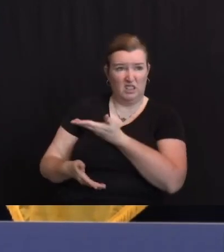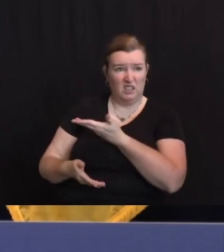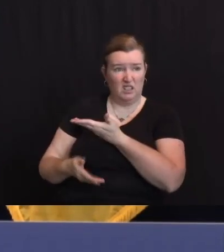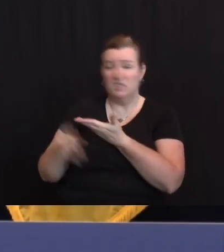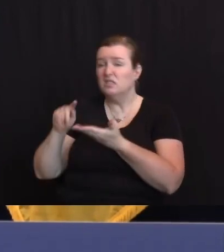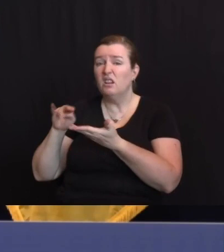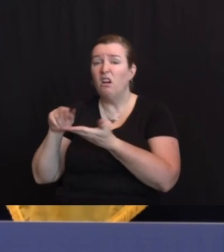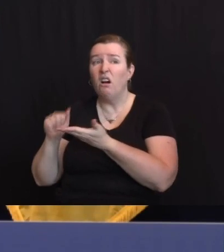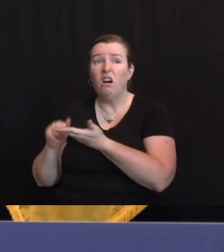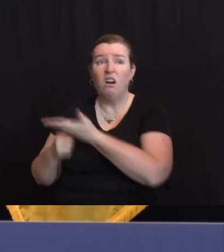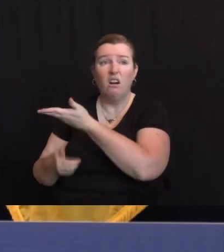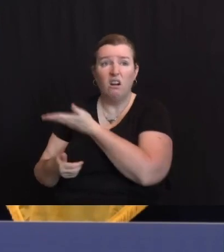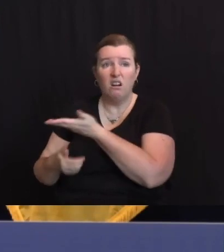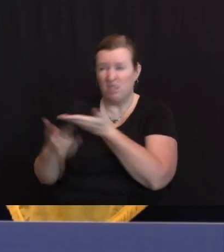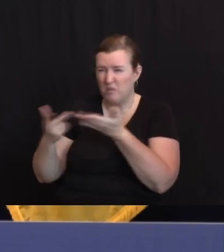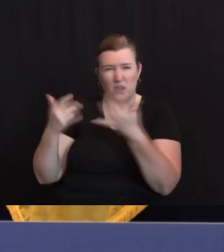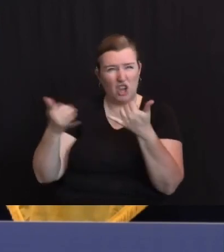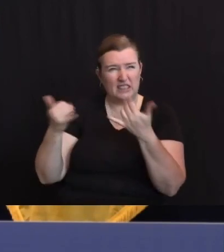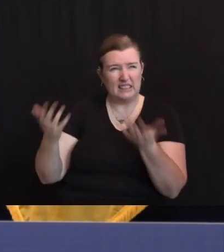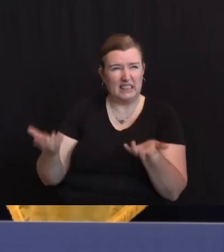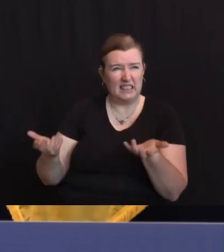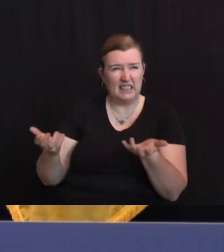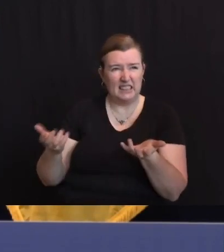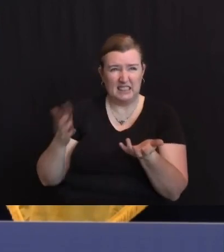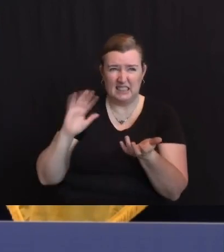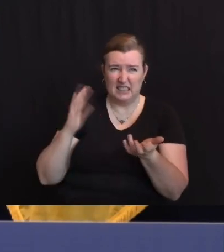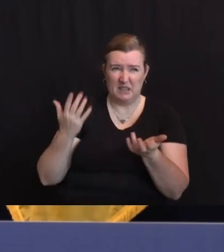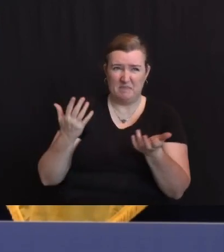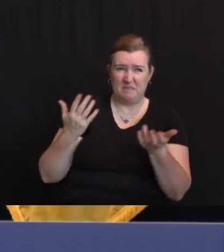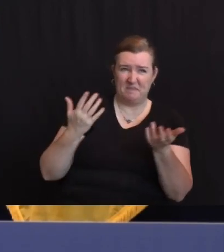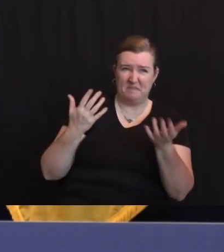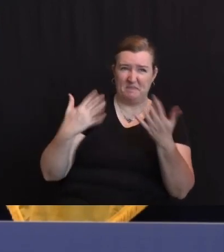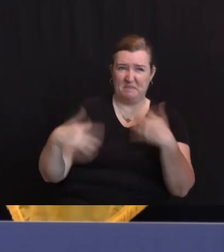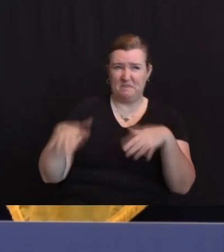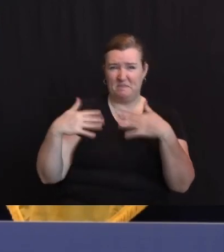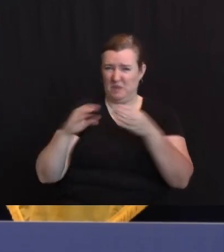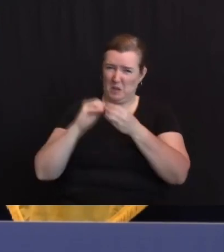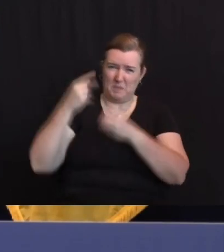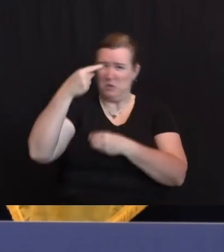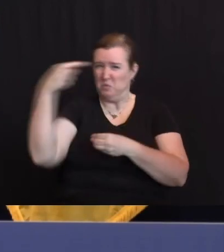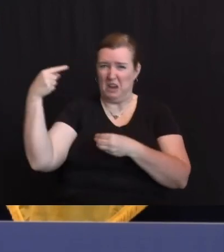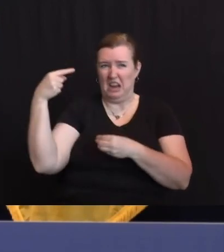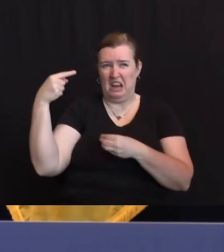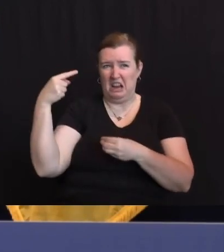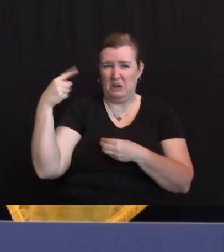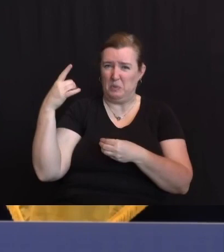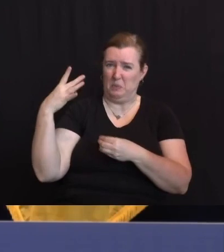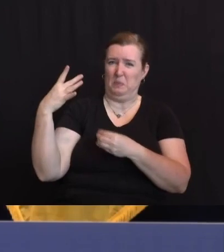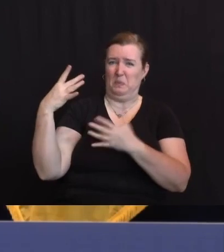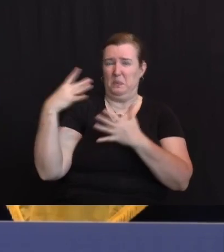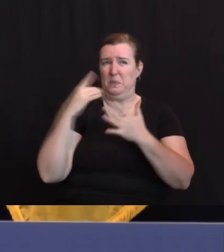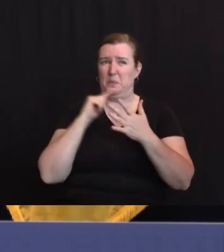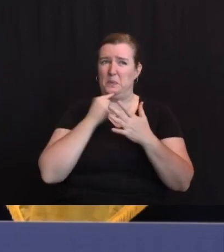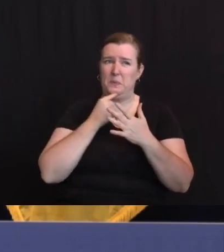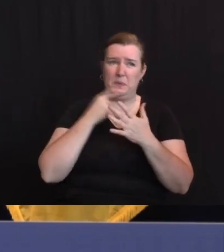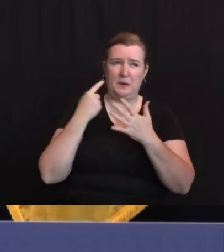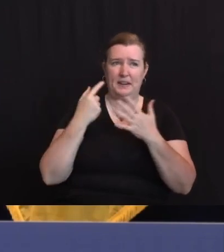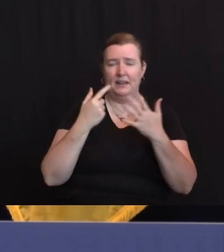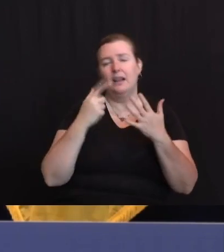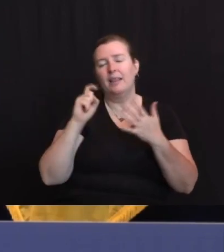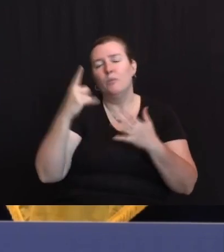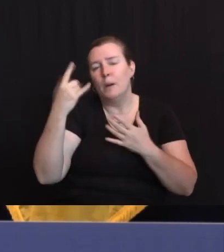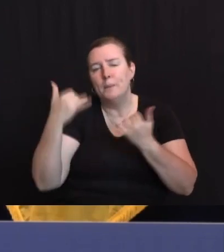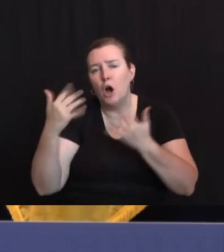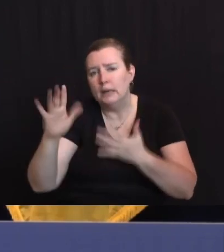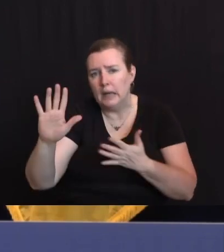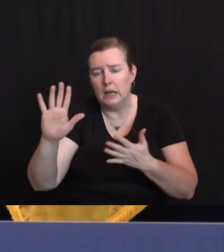they're at or near the top of the list. It's dominated our discussion today. Now, that was one party. And by the way,